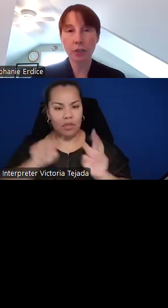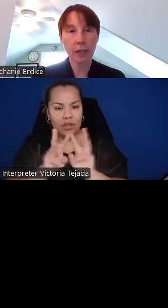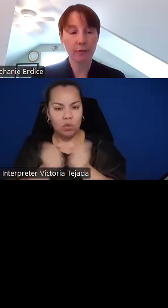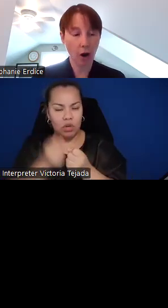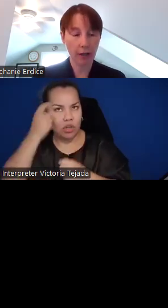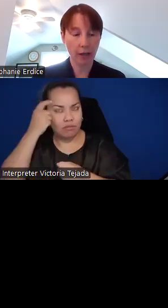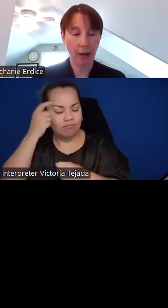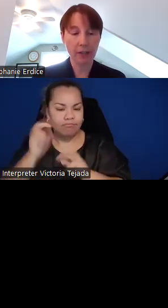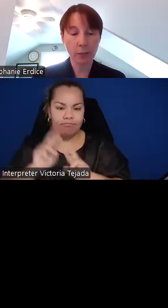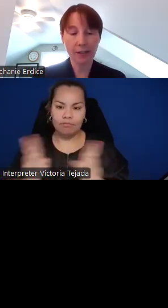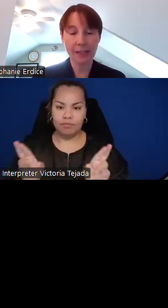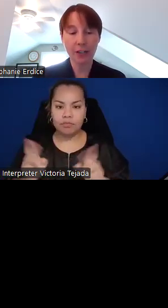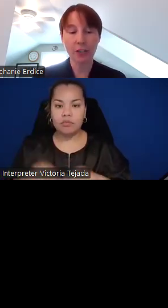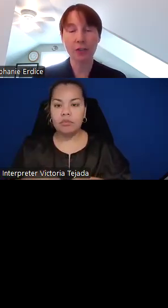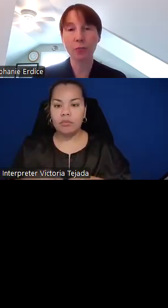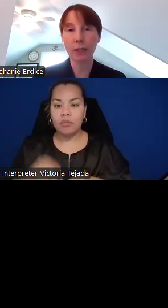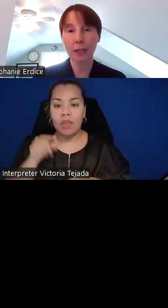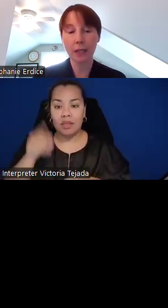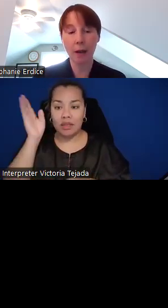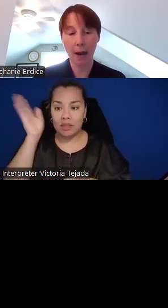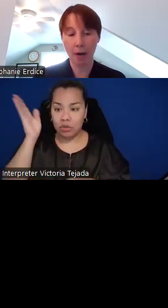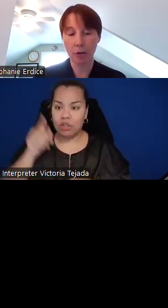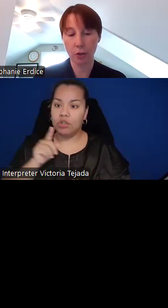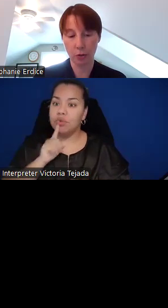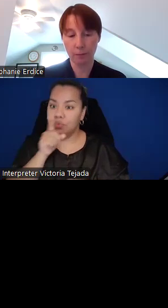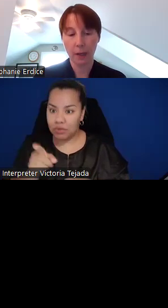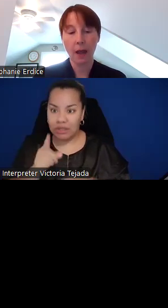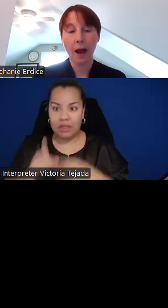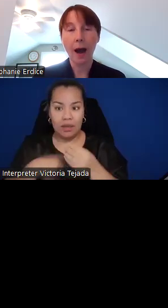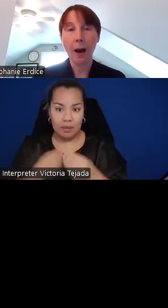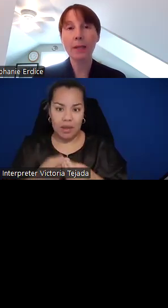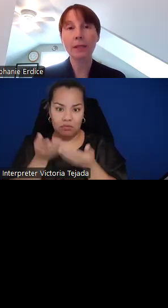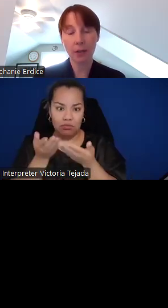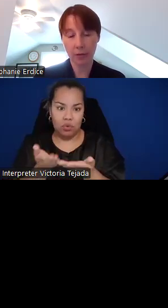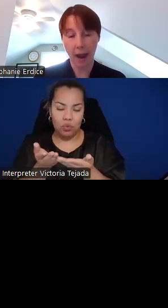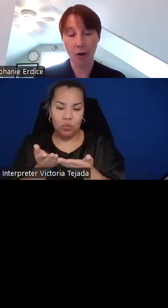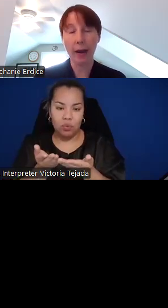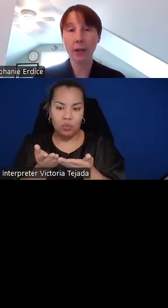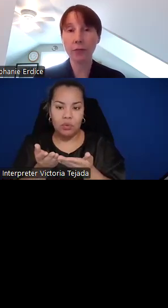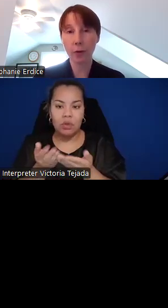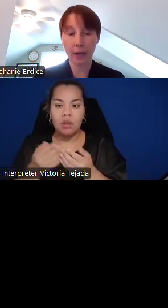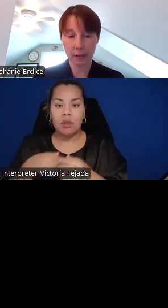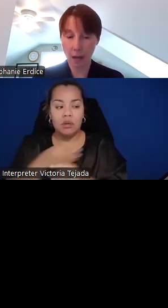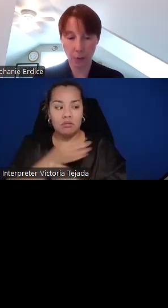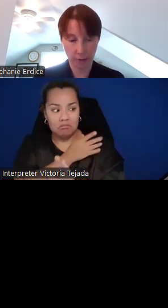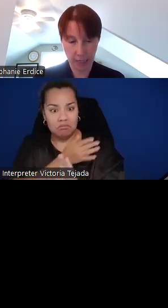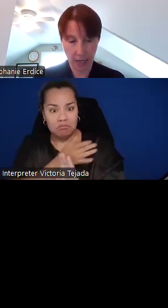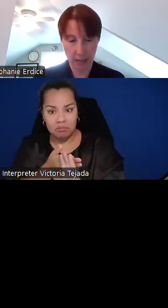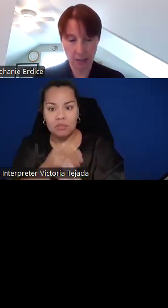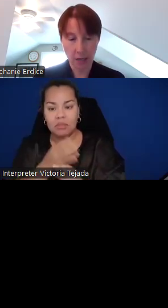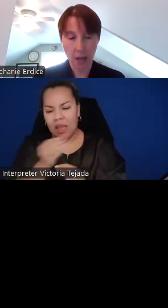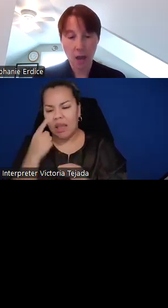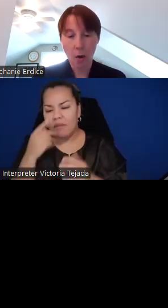much like I was just kind of talking about, this presentation is really about you. Up until now, and for the next couple